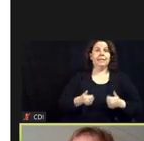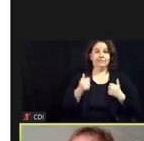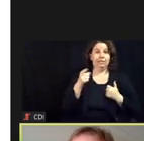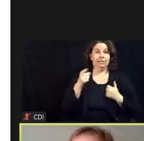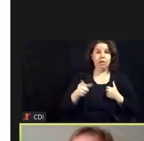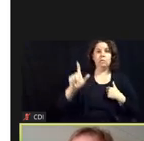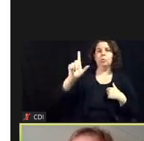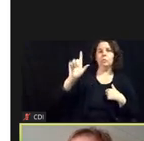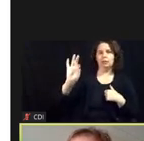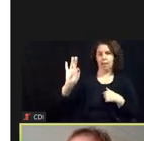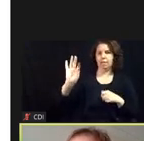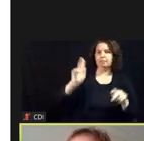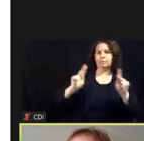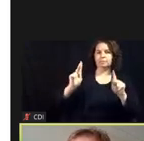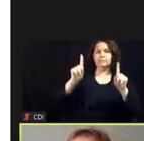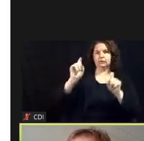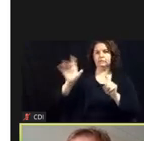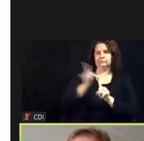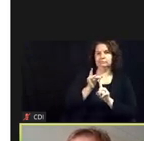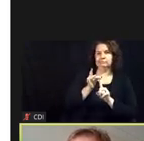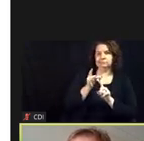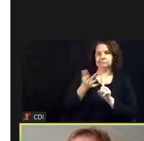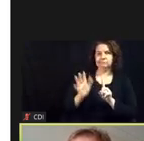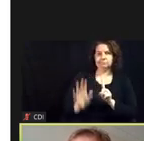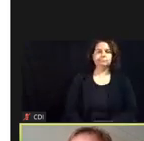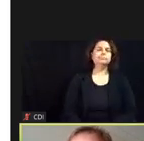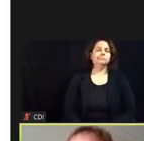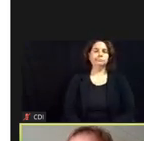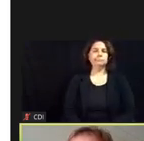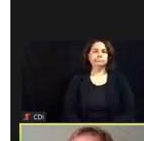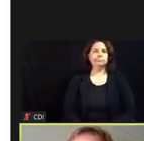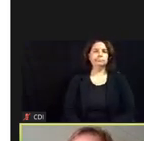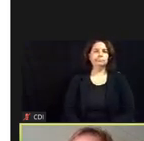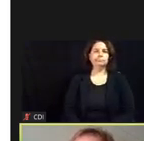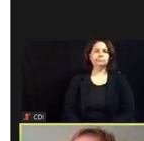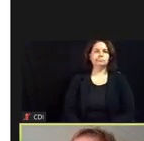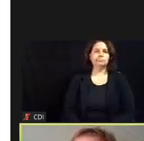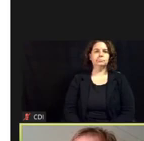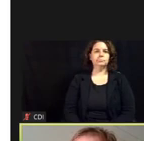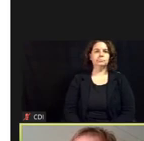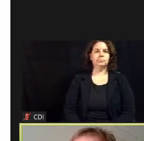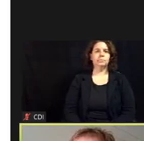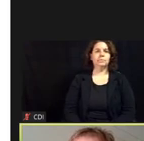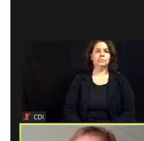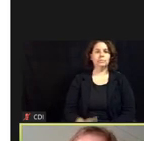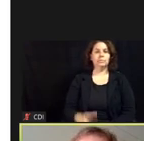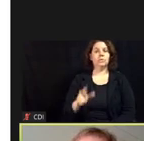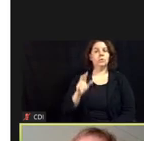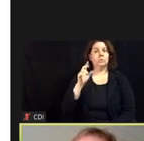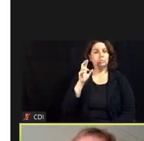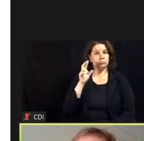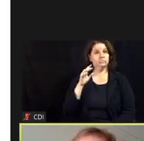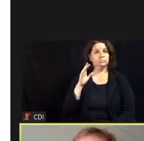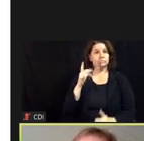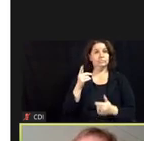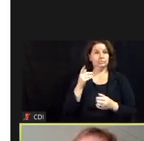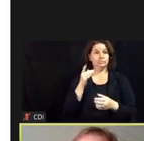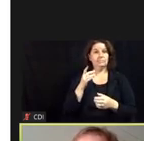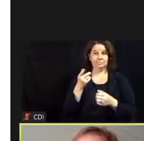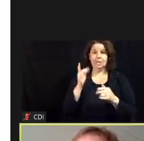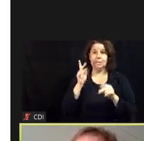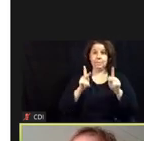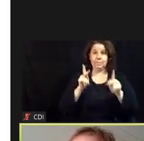63 residents of long-term care facilities have passed from COVID-19 infection, which make